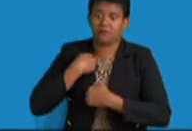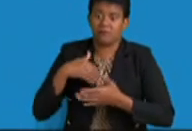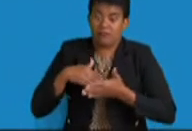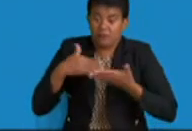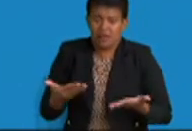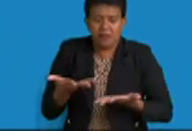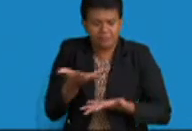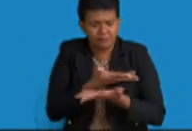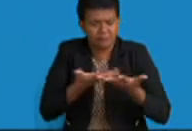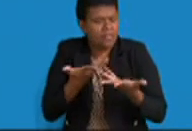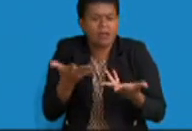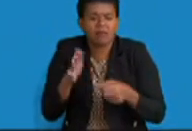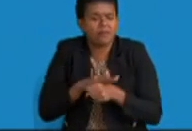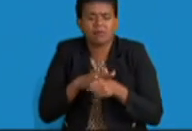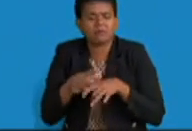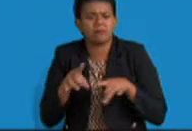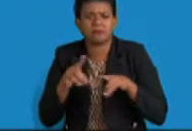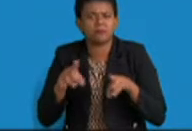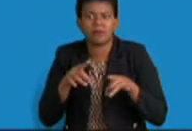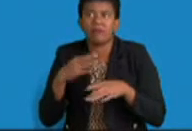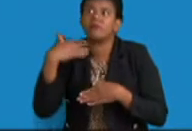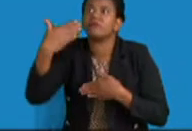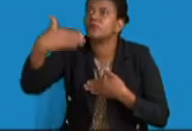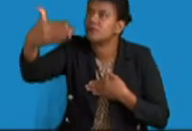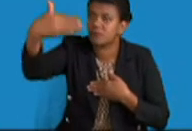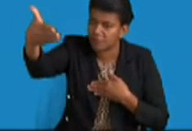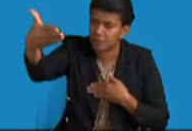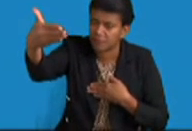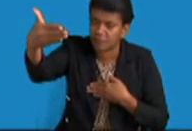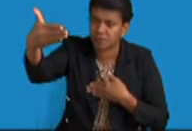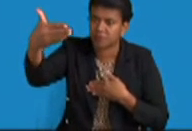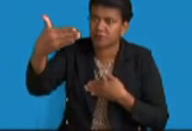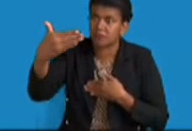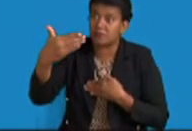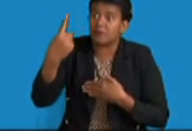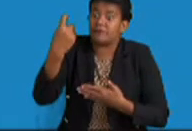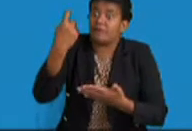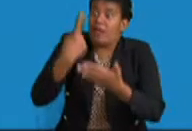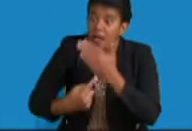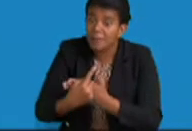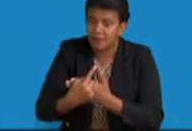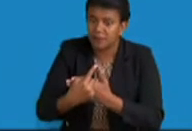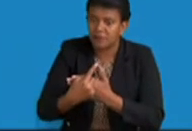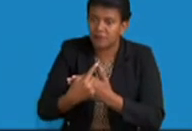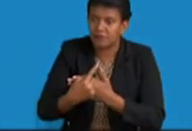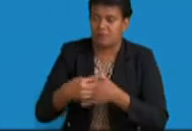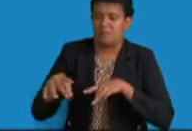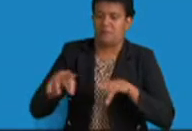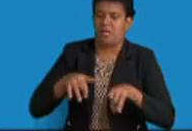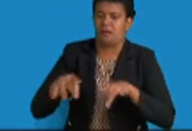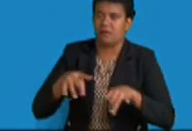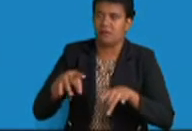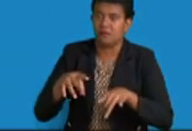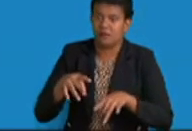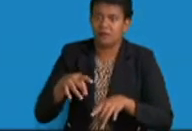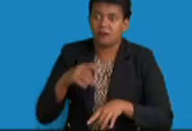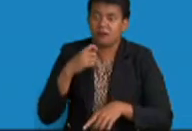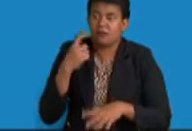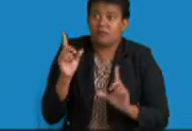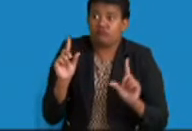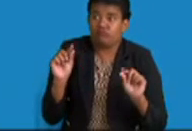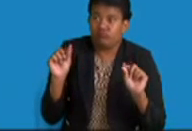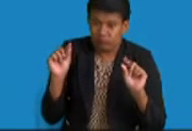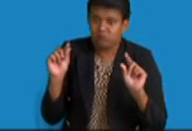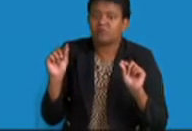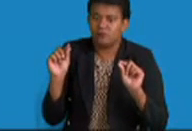plan which anticipates risks and challenges. The plan will coordinate and execute HADR activities